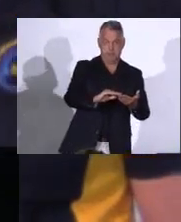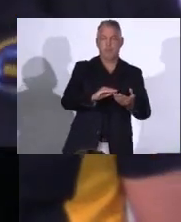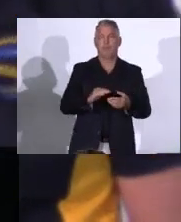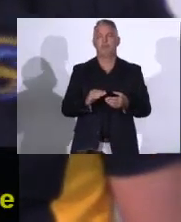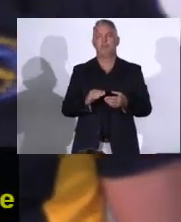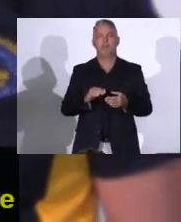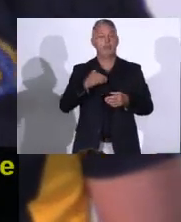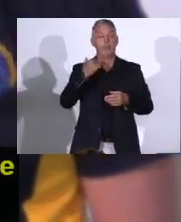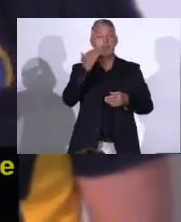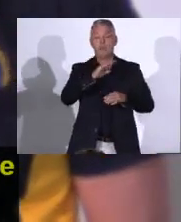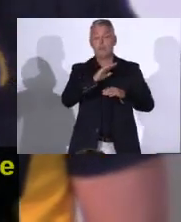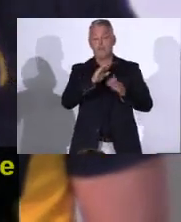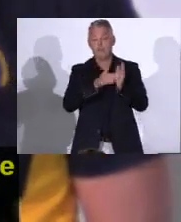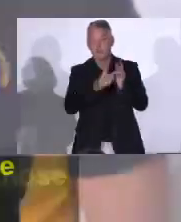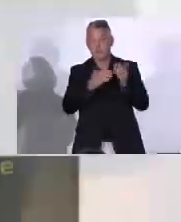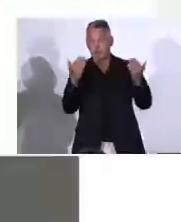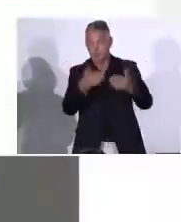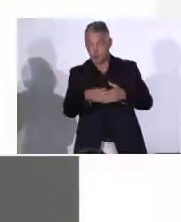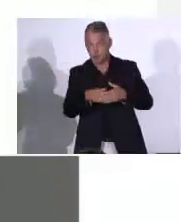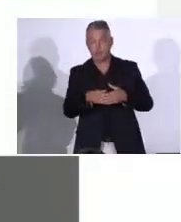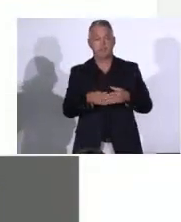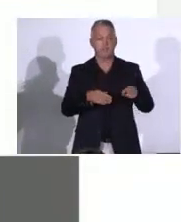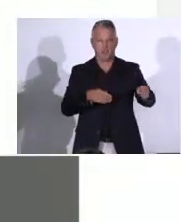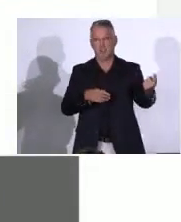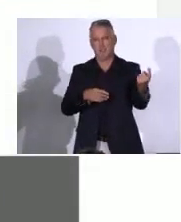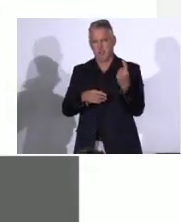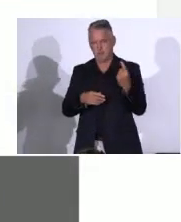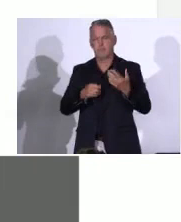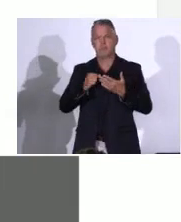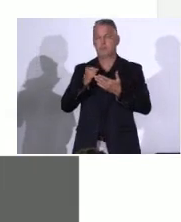along every Monday night, and they have their support from us, and some of those